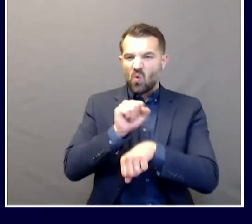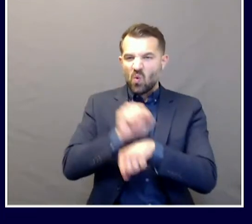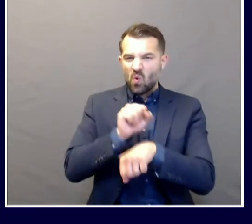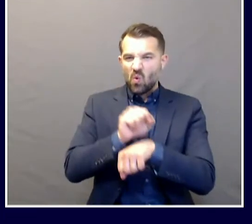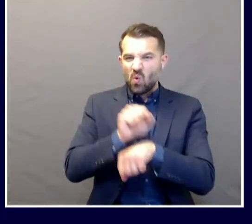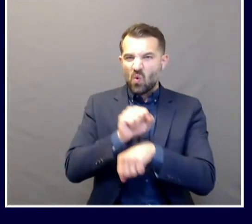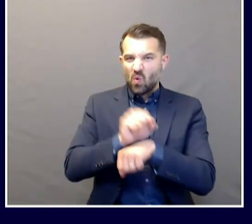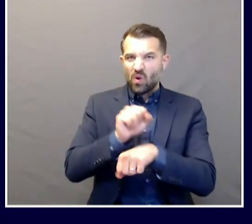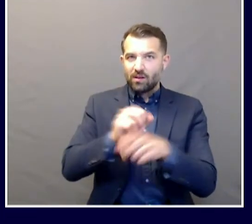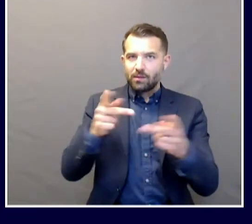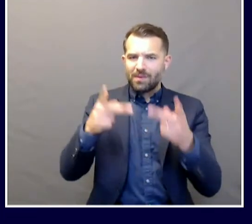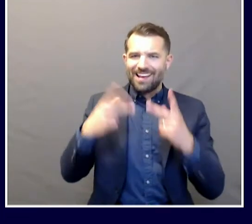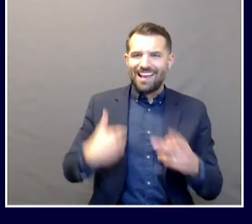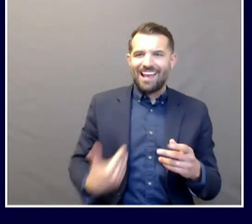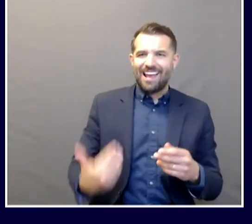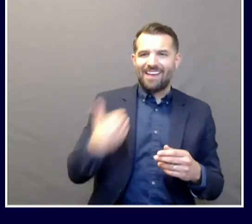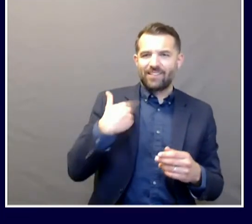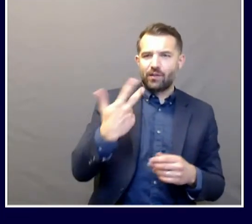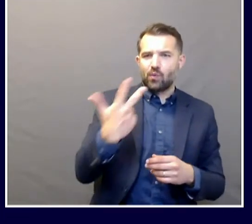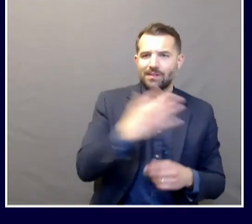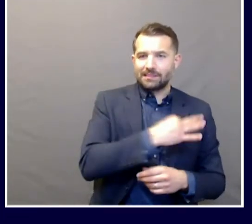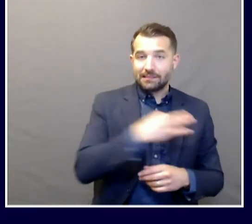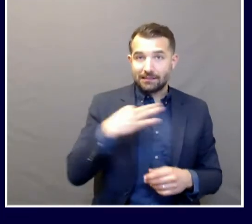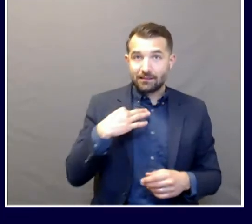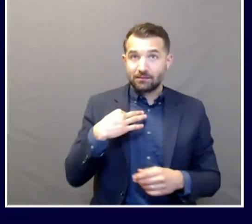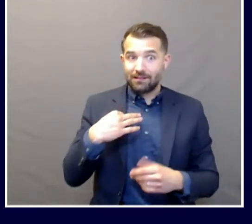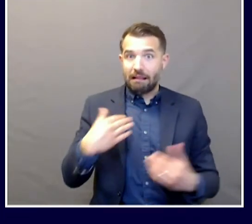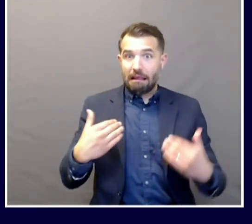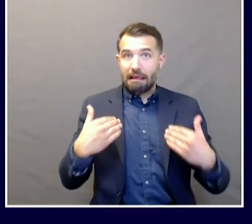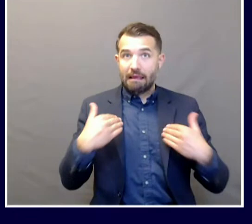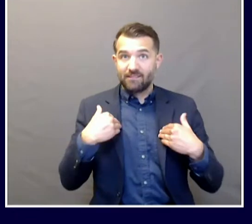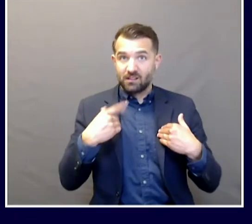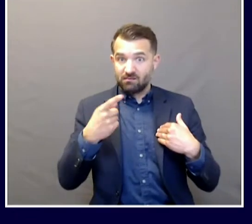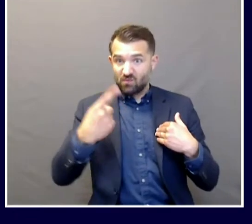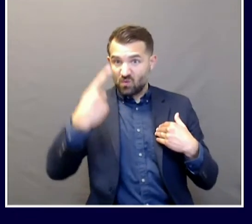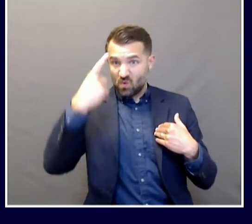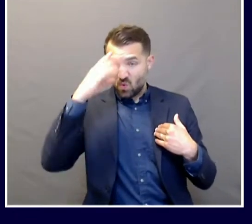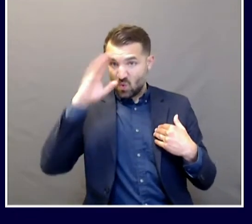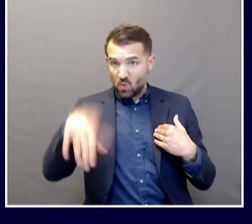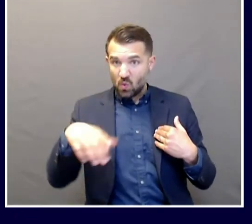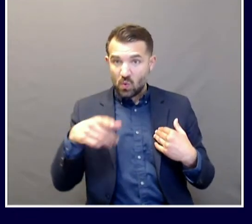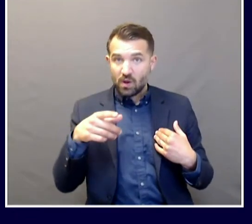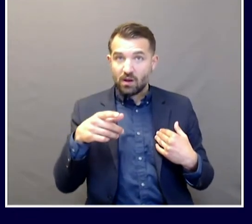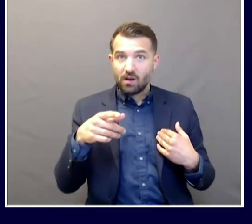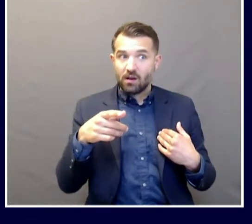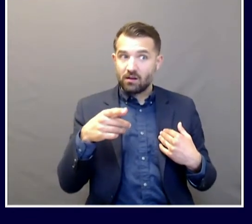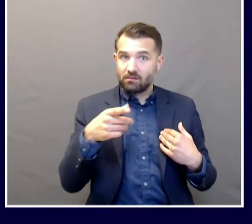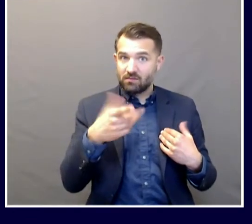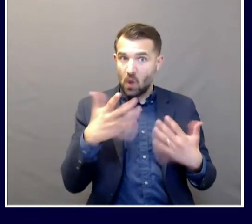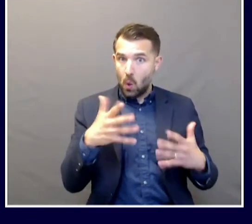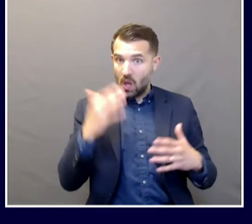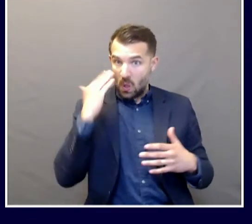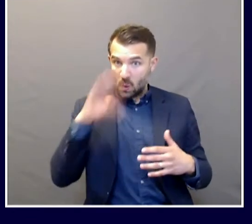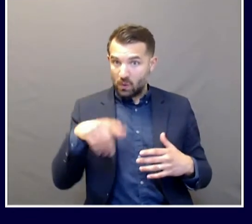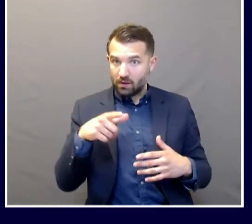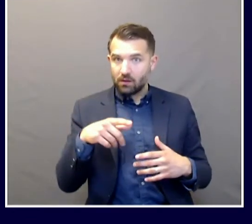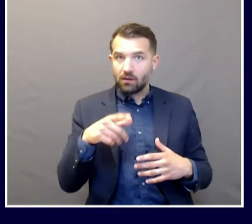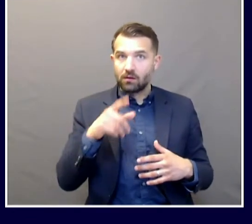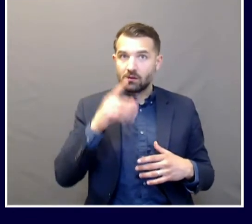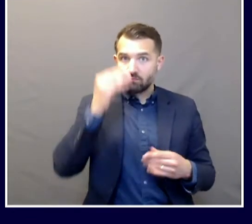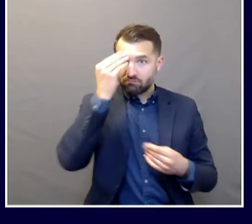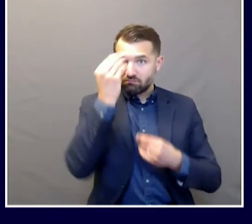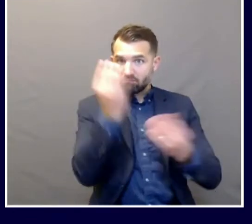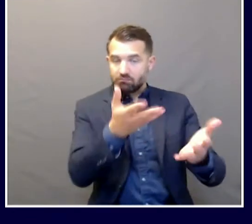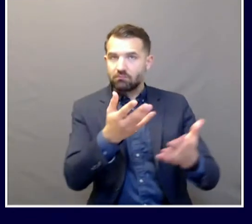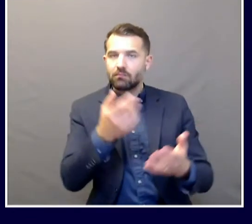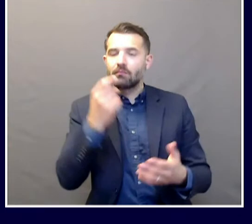and if so, that just 3 people seems pretty significant considering there's only been about 107 breakthrough